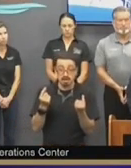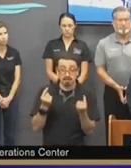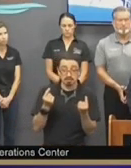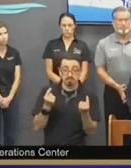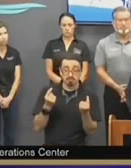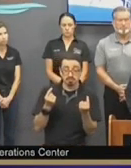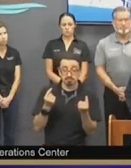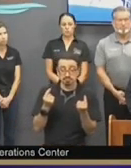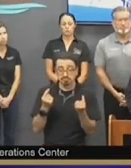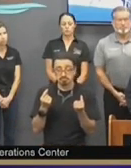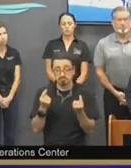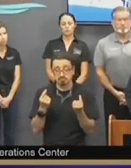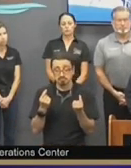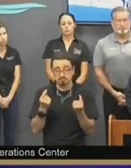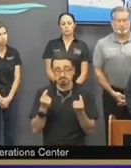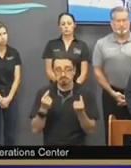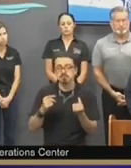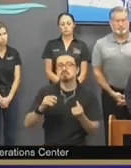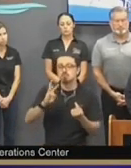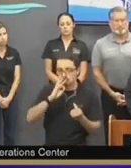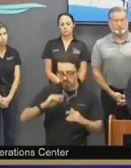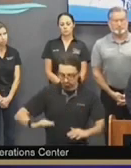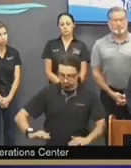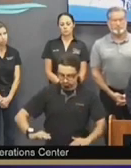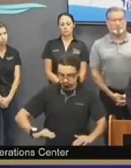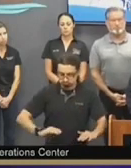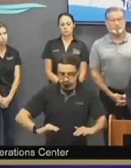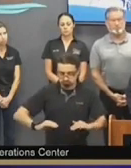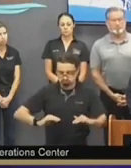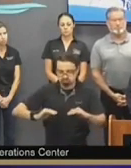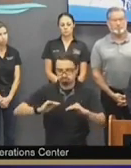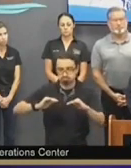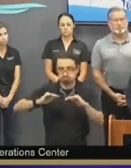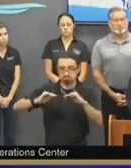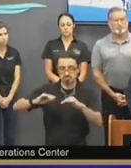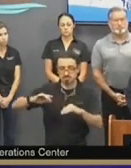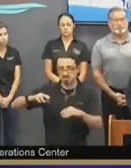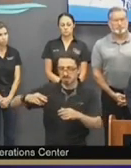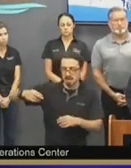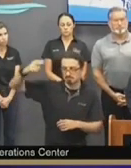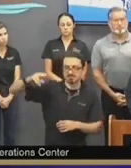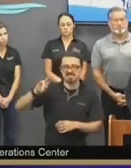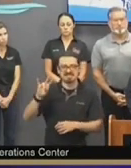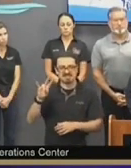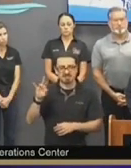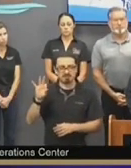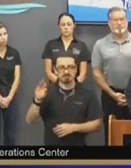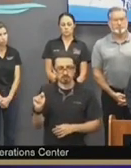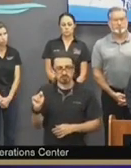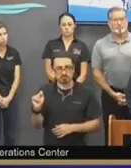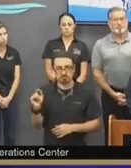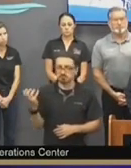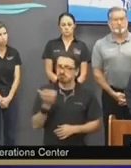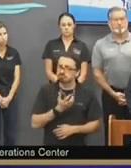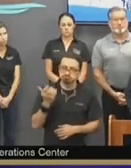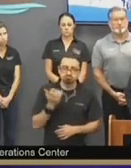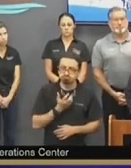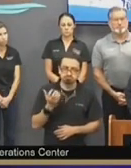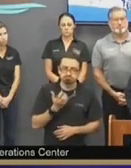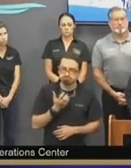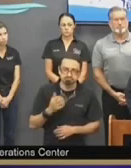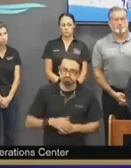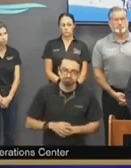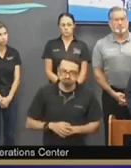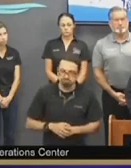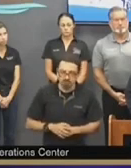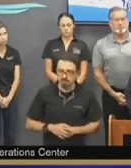of over 35 miles an hour or more. If you feel safe with that kind of surge